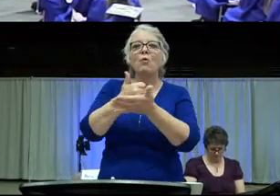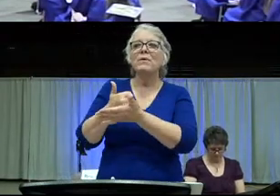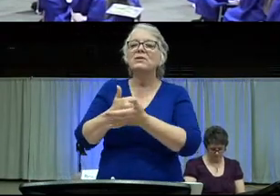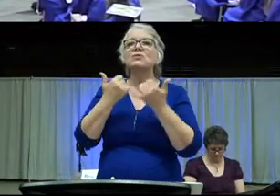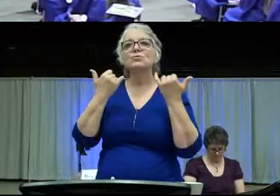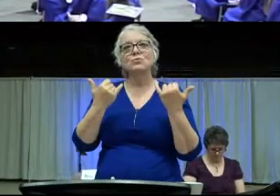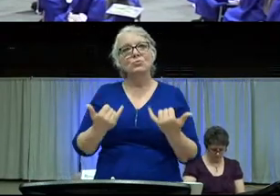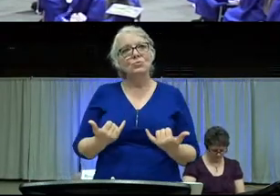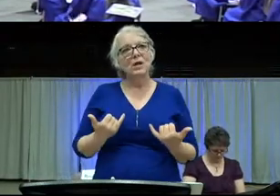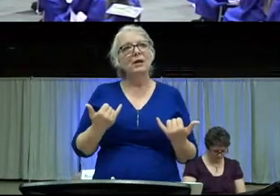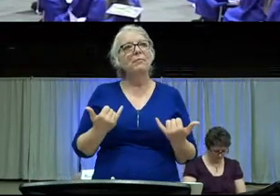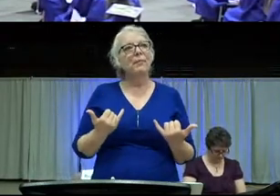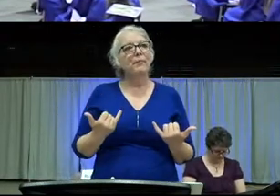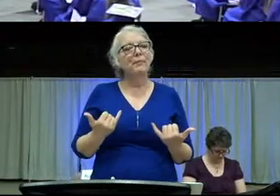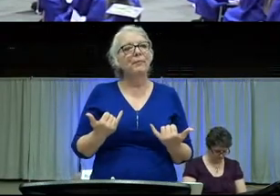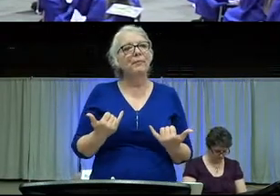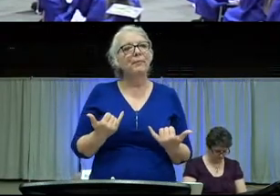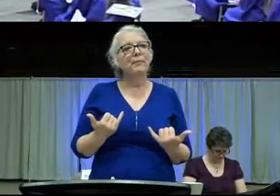today.